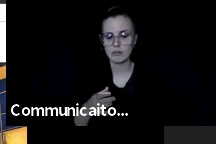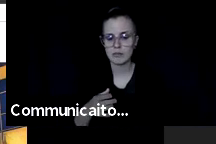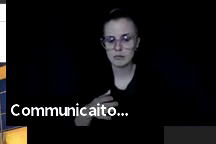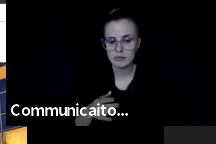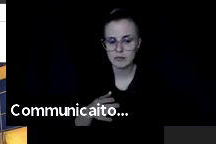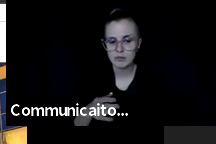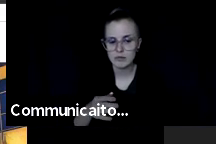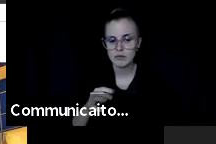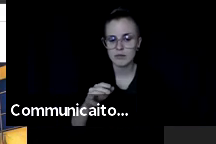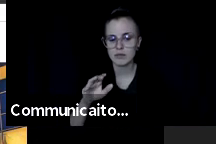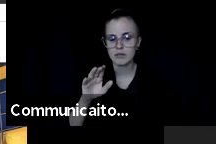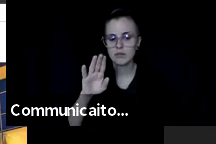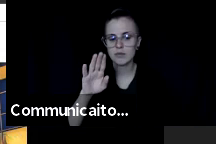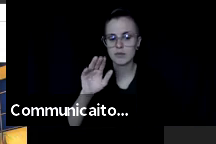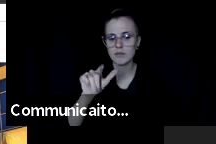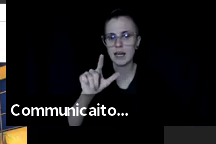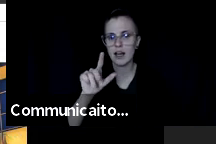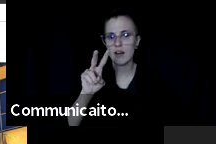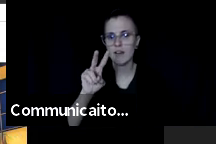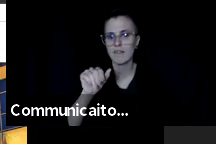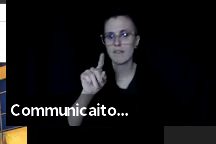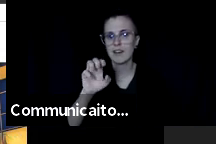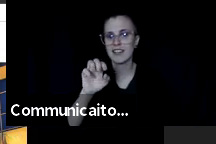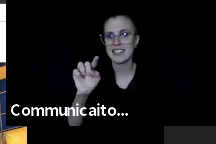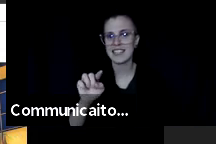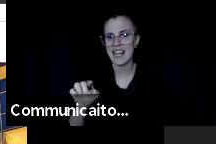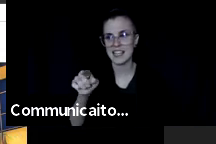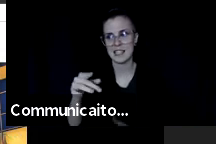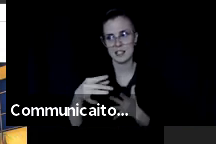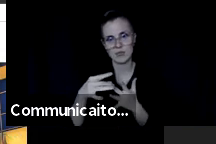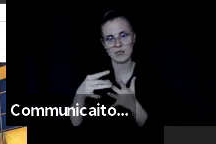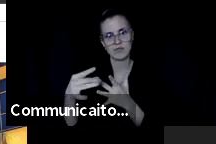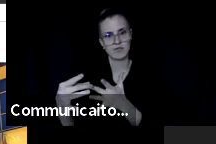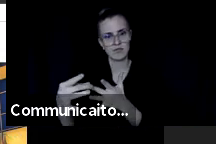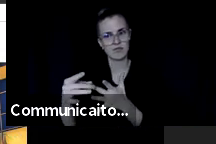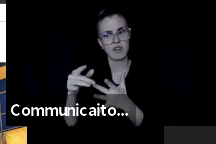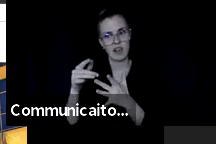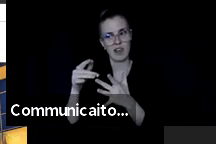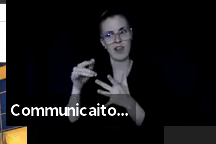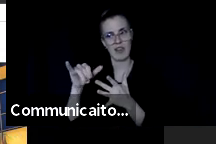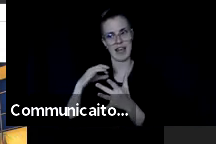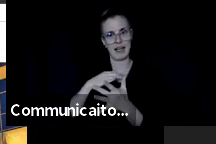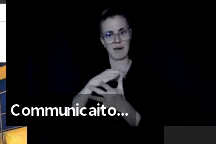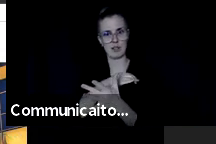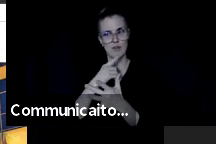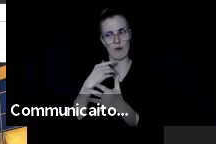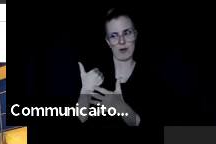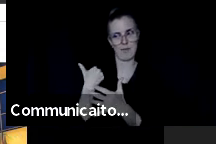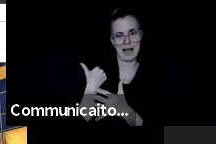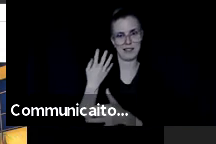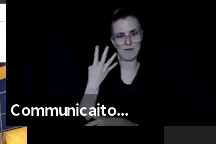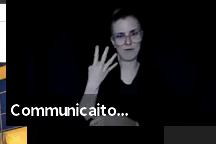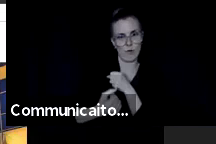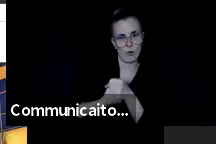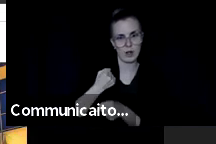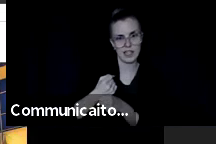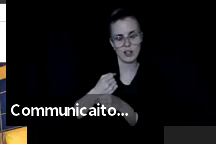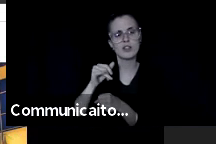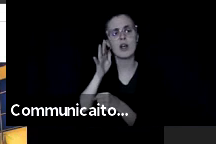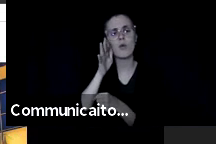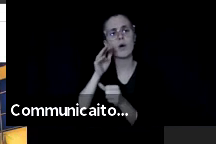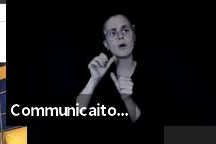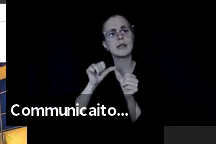into the Future activity for the past 4 years, which will continue to help